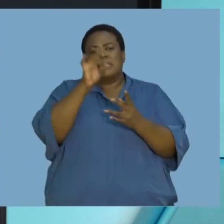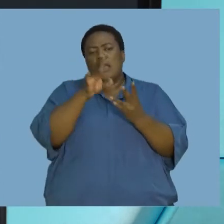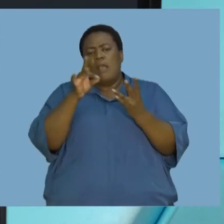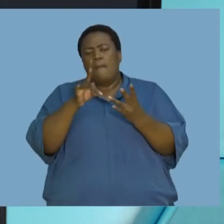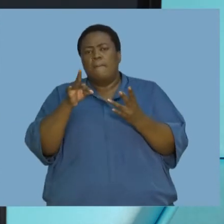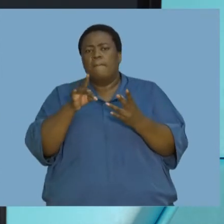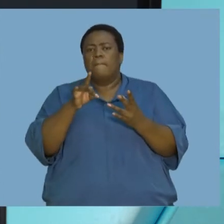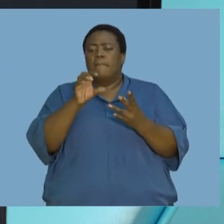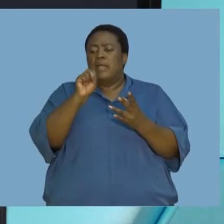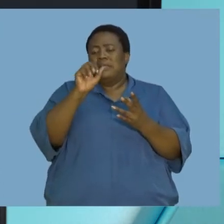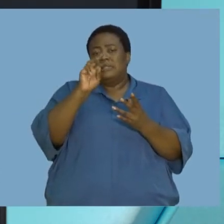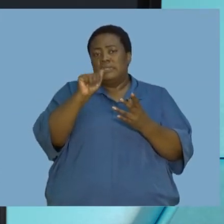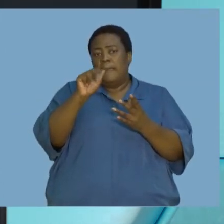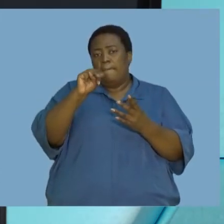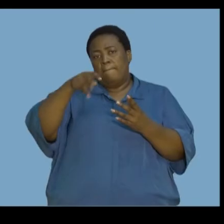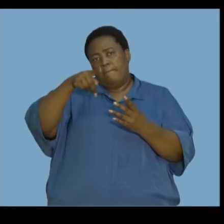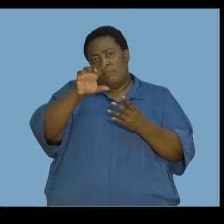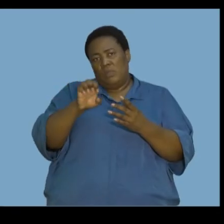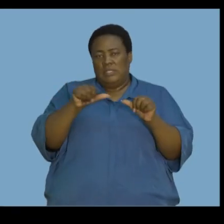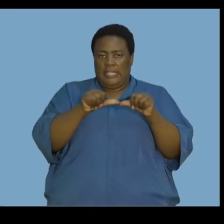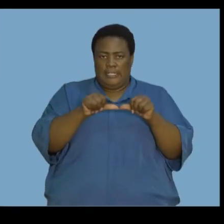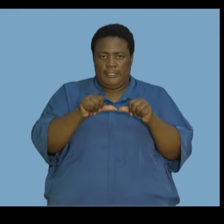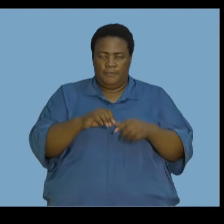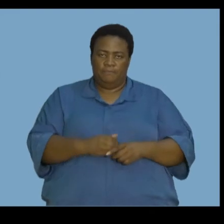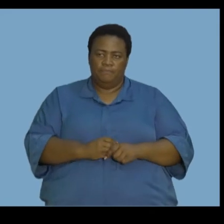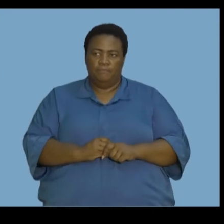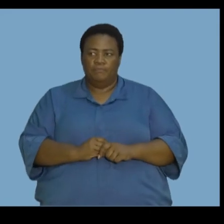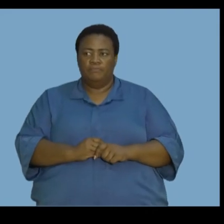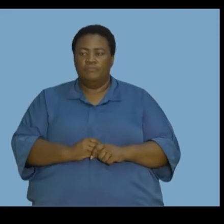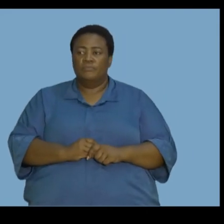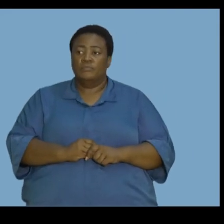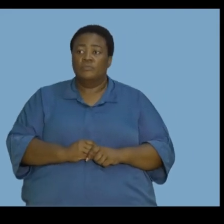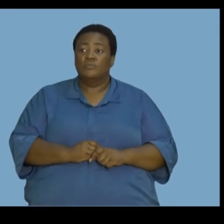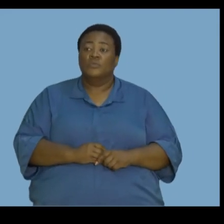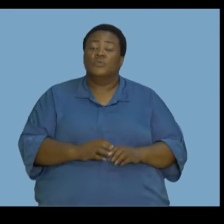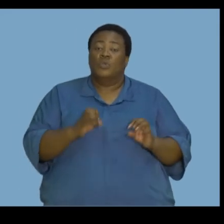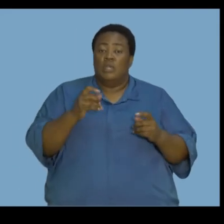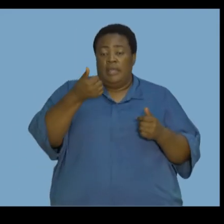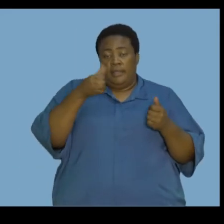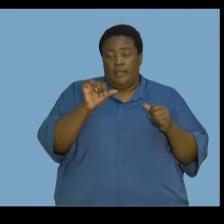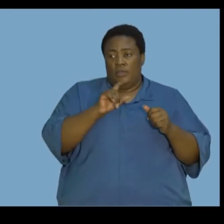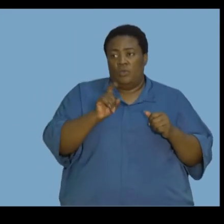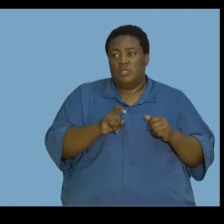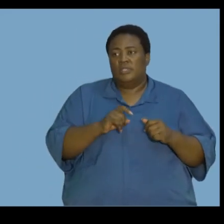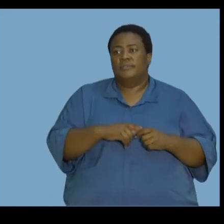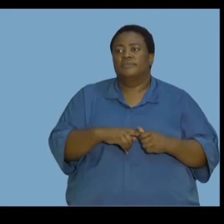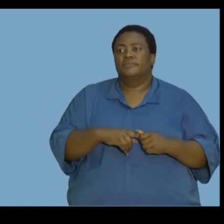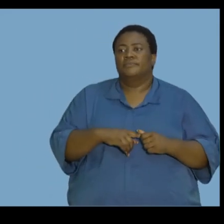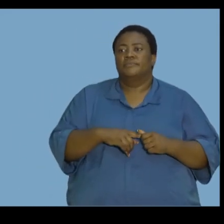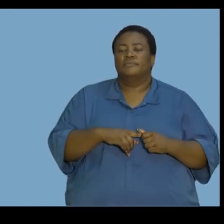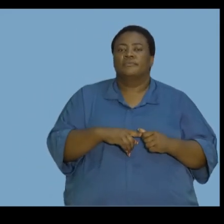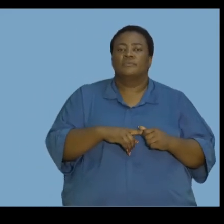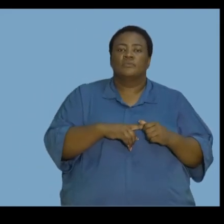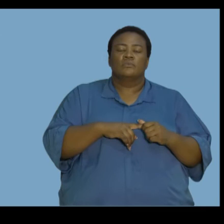the range that we're looking at. Excuse me. Okay, so the next question. Draw a